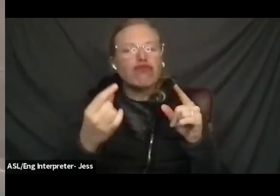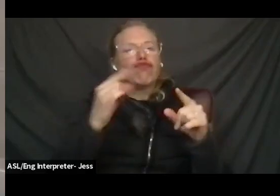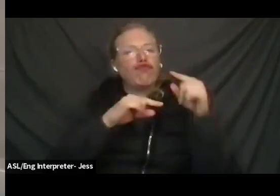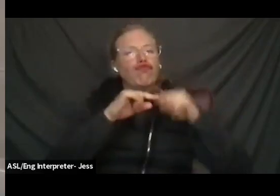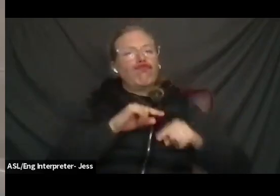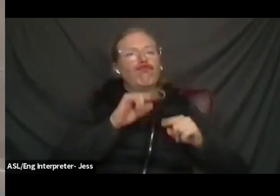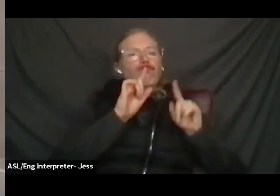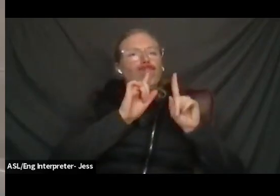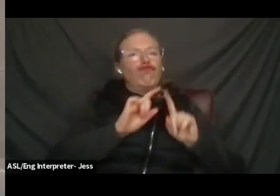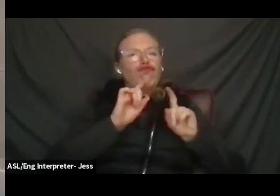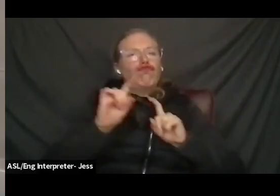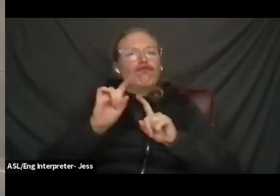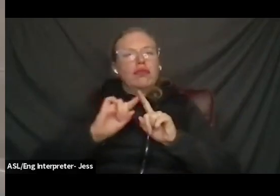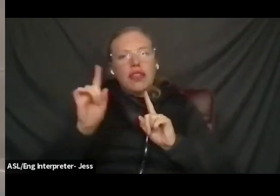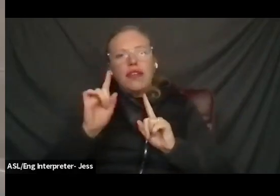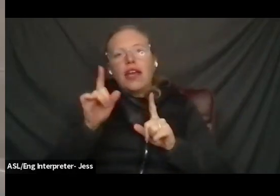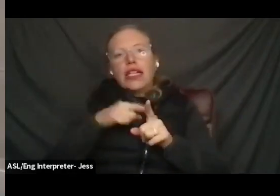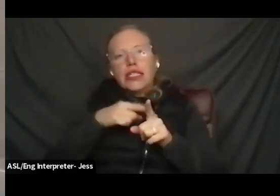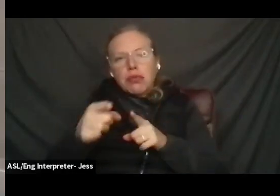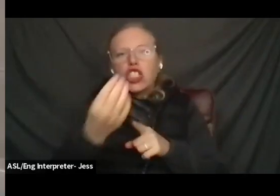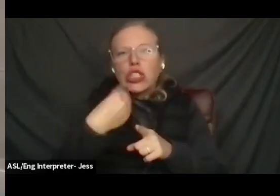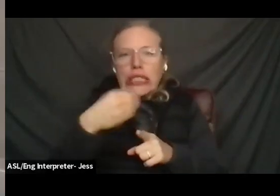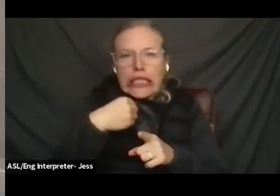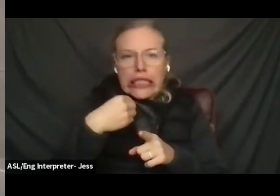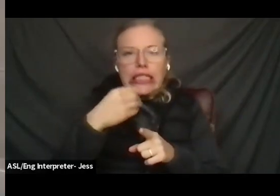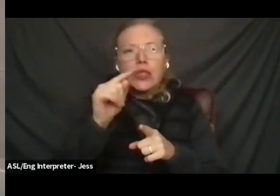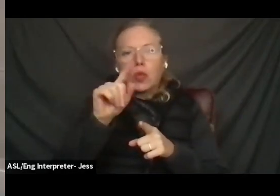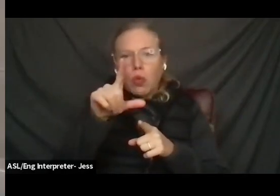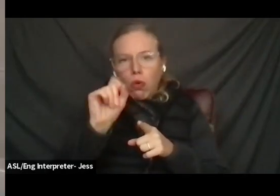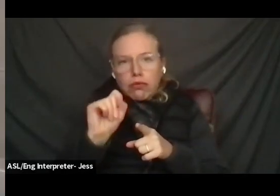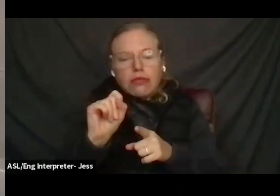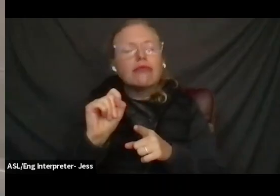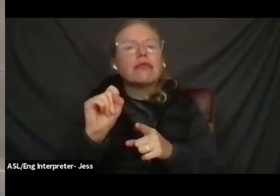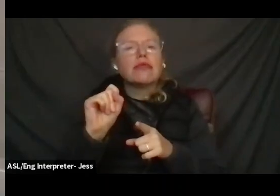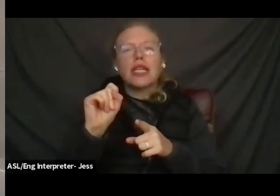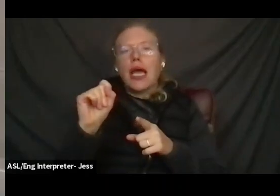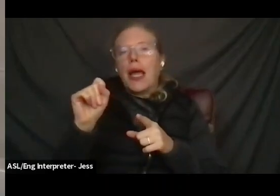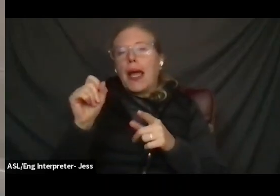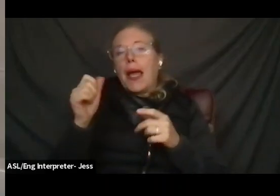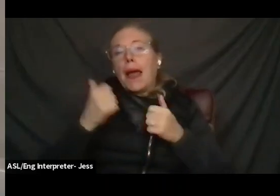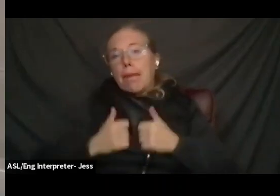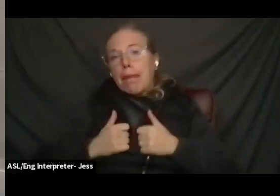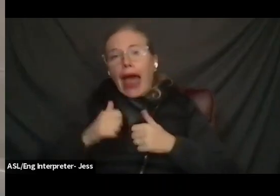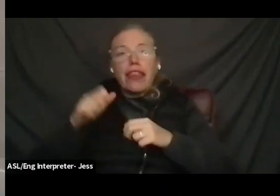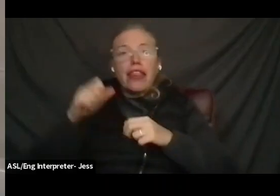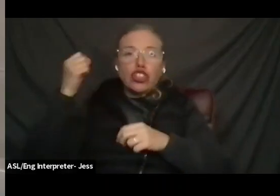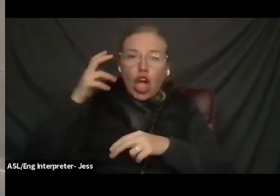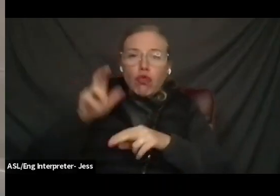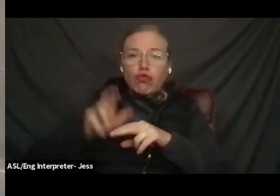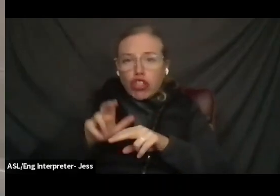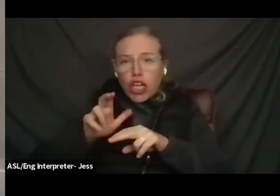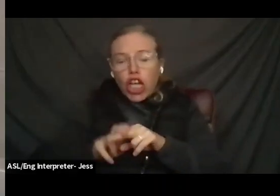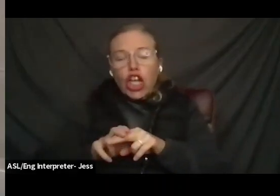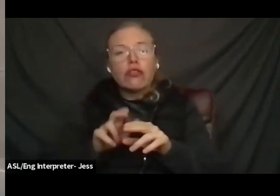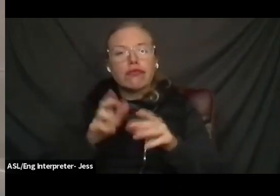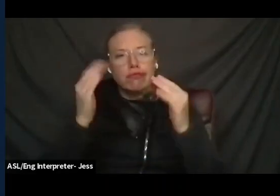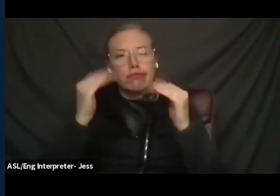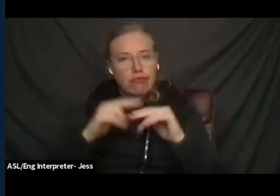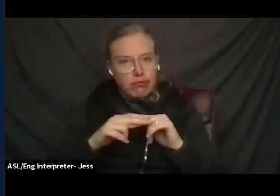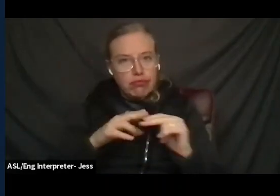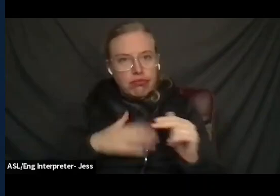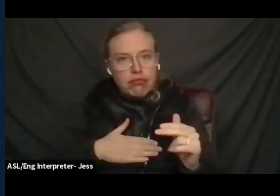here you're looking at, specialized eating utensils, bath, shower chair. Next slide,